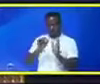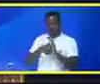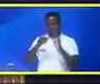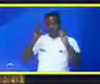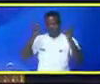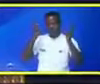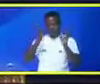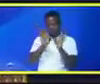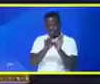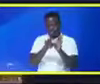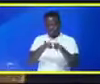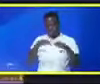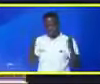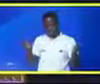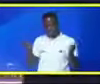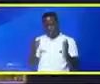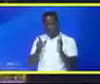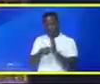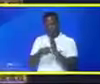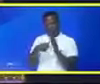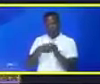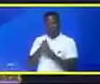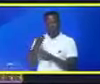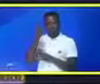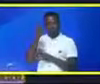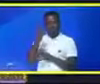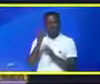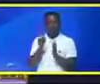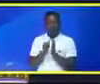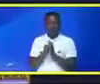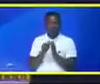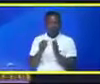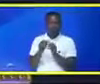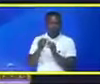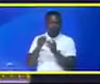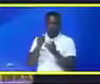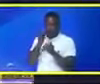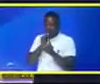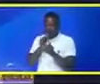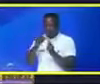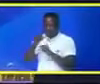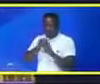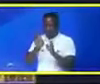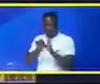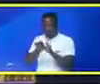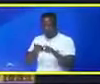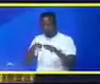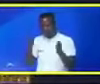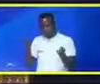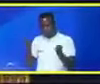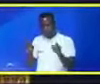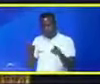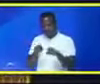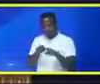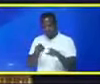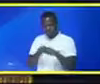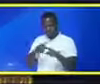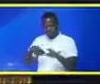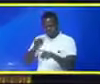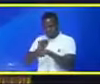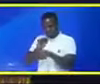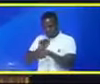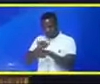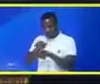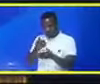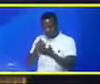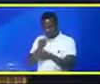of open doors. And I understand a bit about the mystery of open doors. And as a charge before we get to the